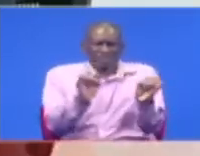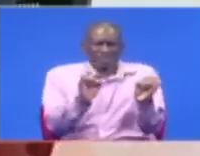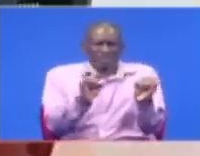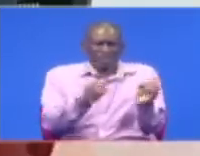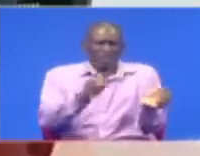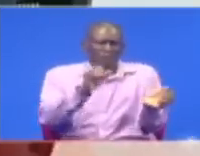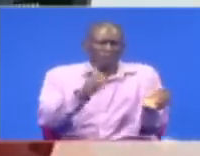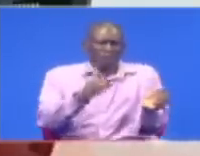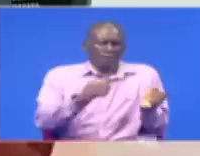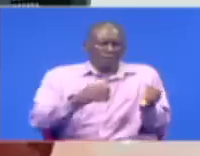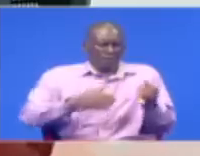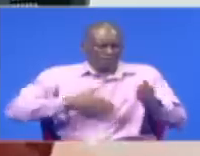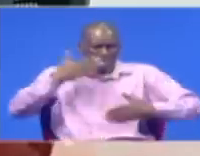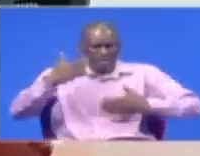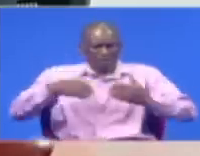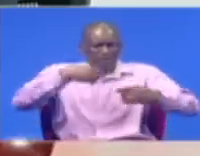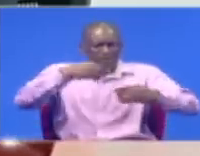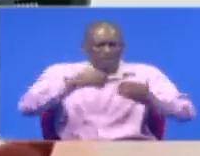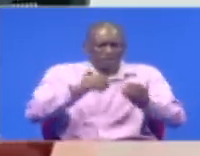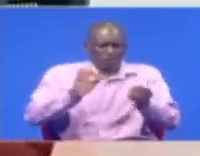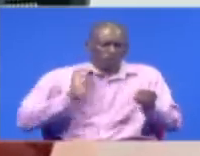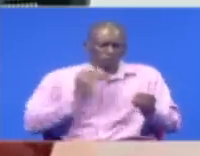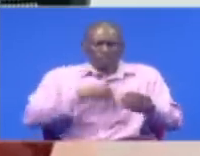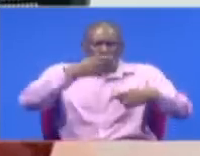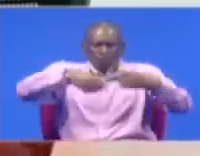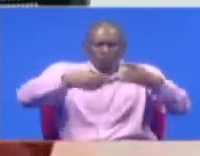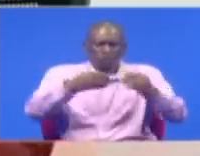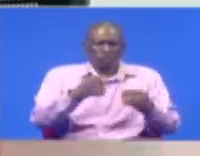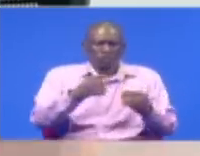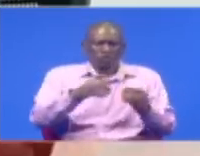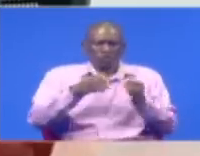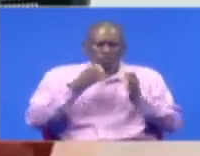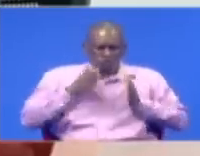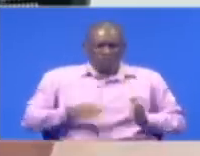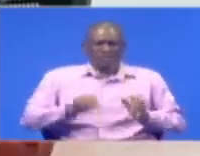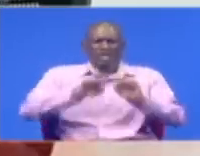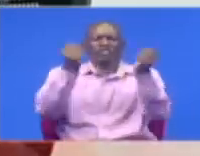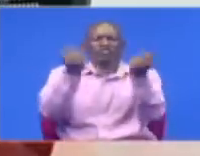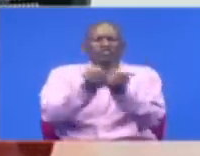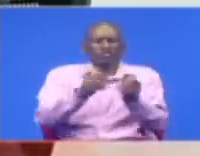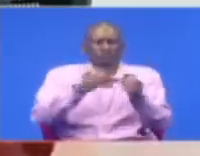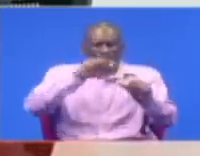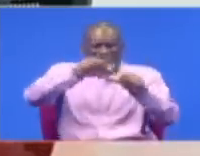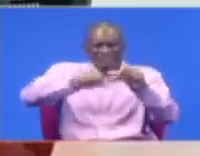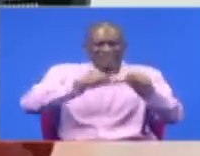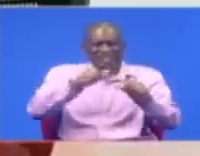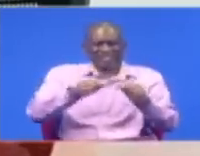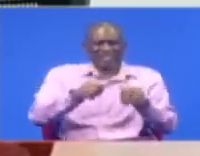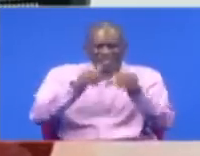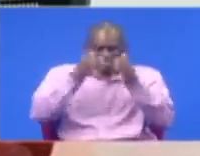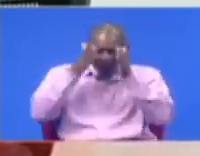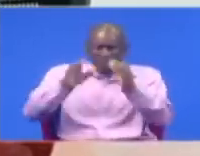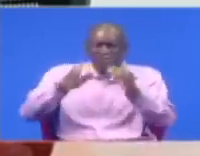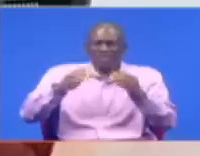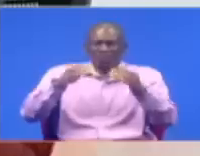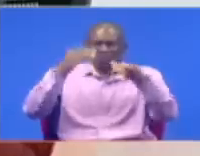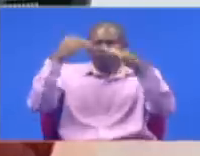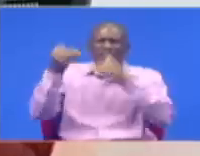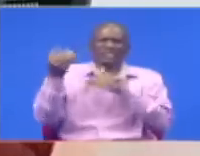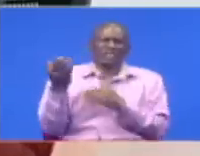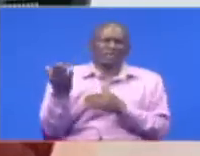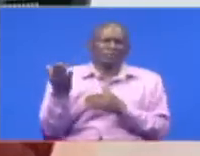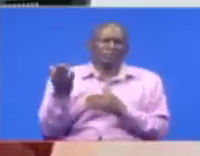process. So you'd have a college, for example, humanities and social sciences at the main campus